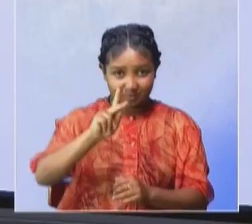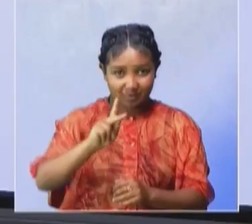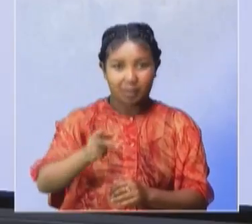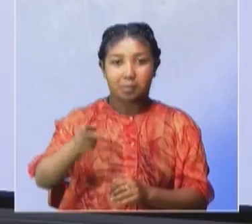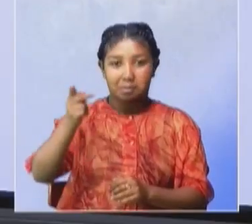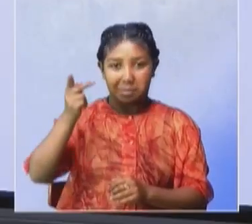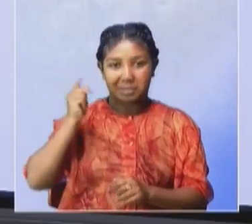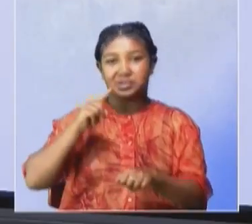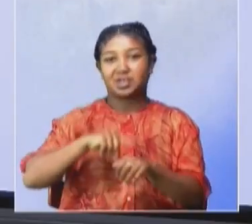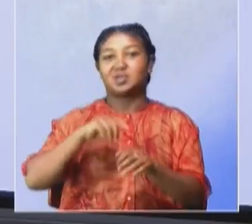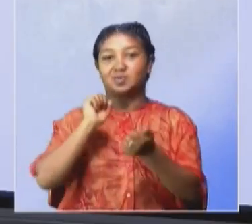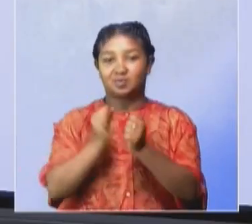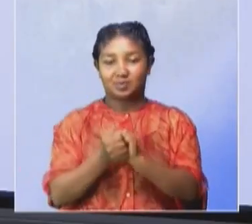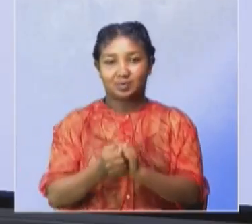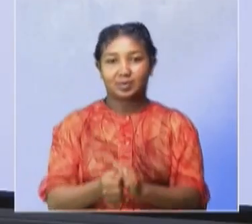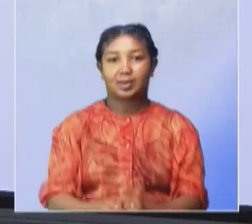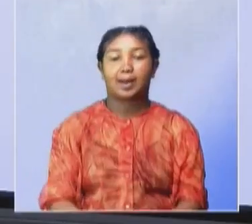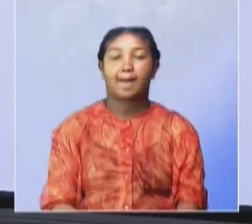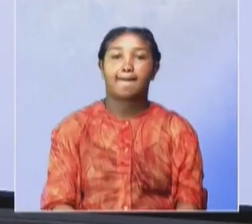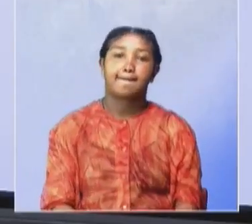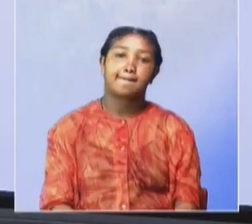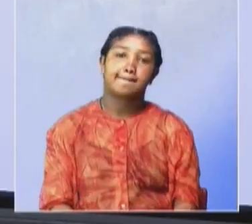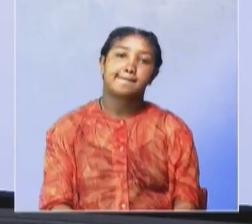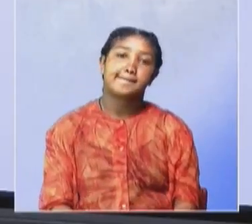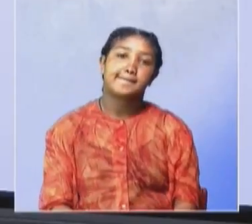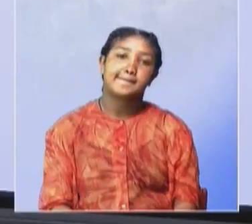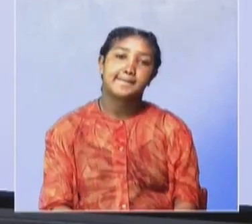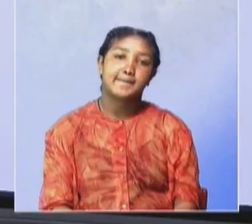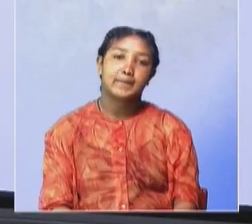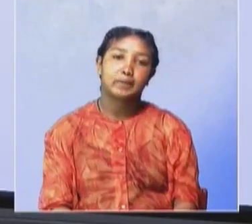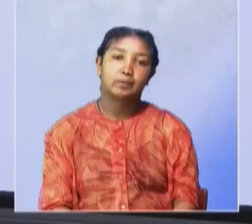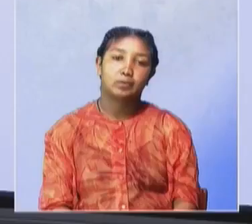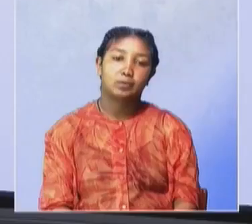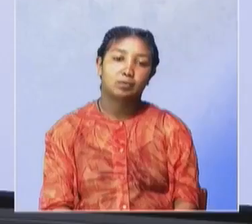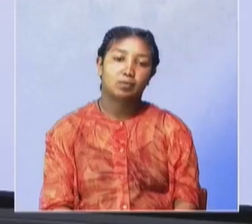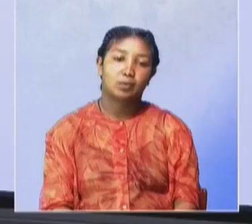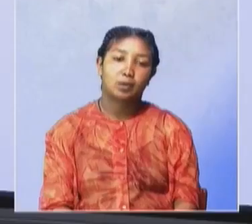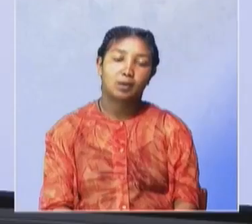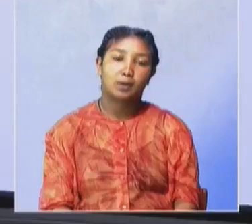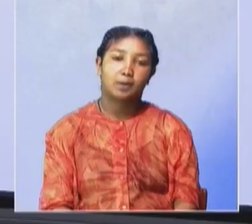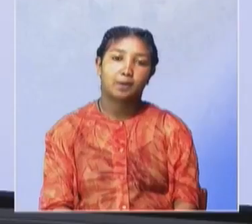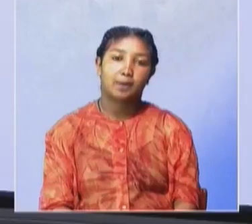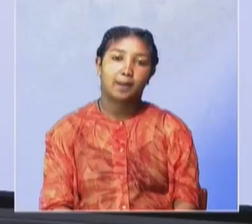or past tense sentences. Here is the example.